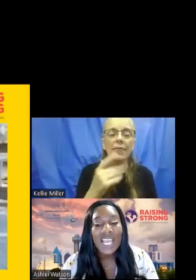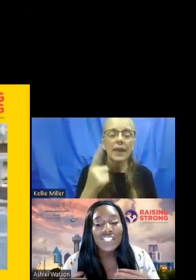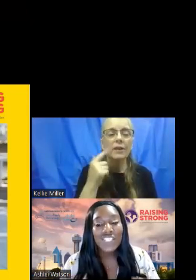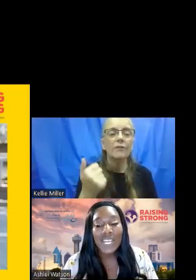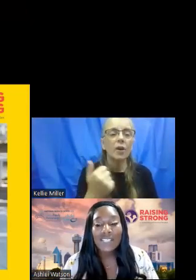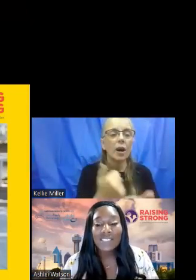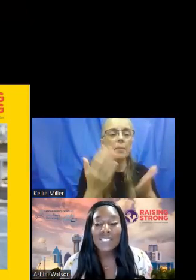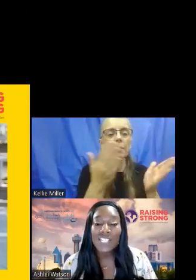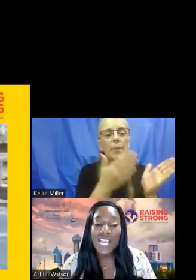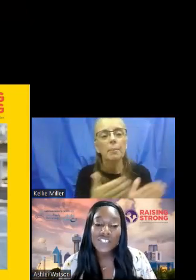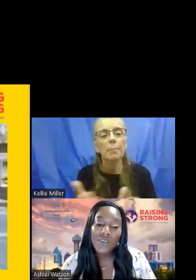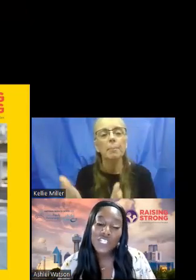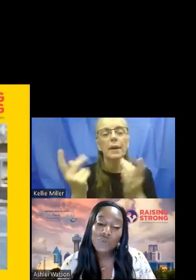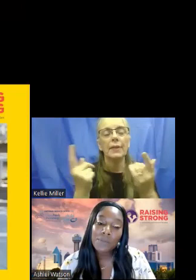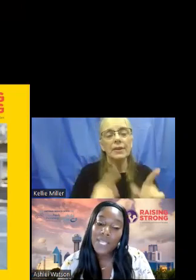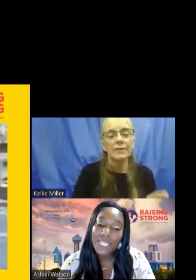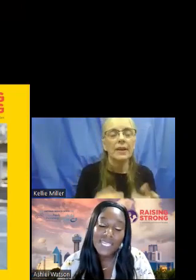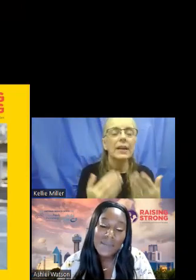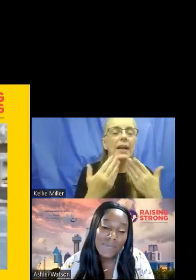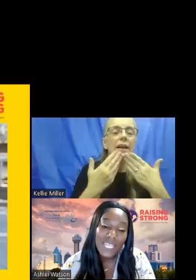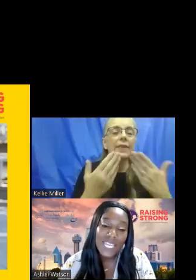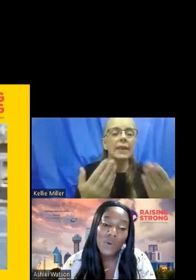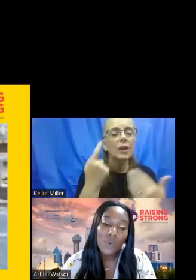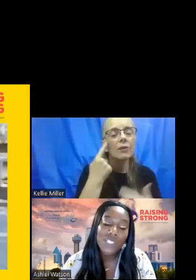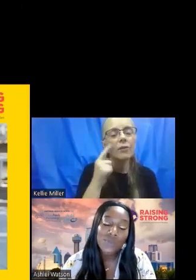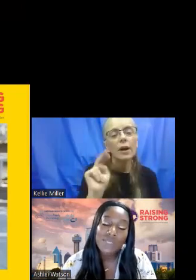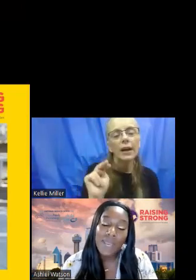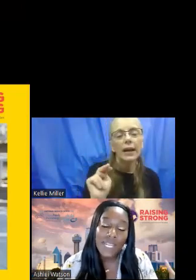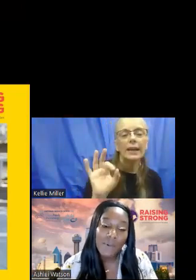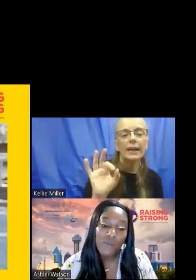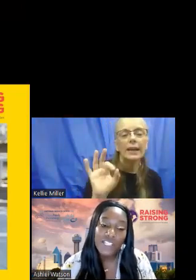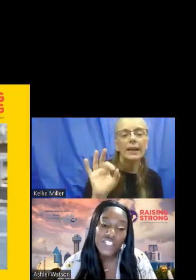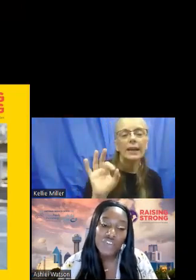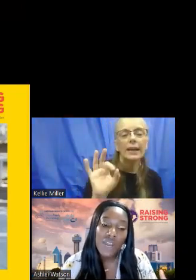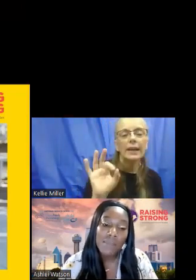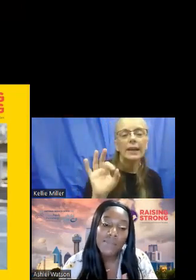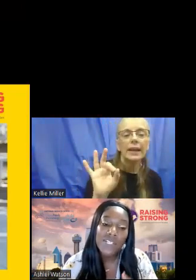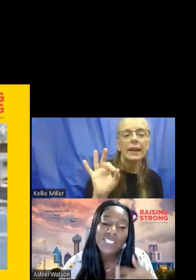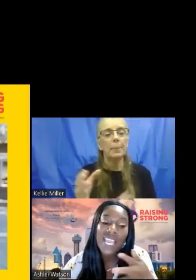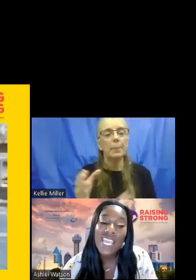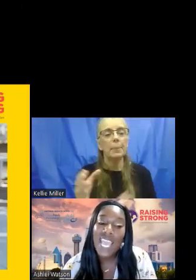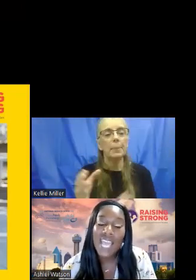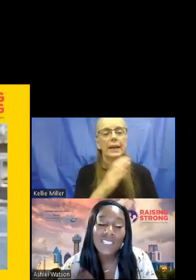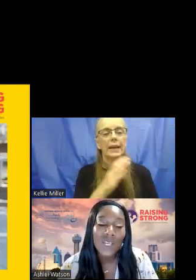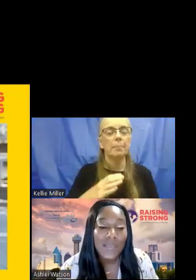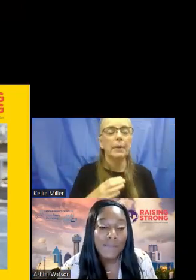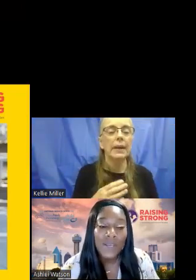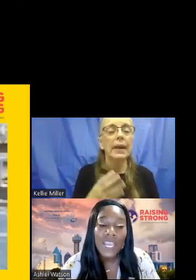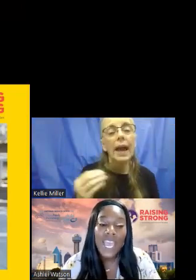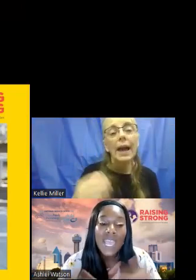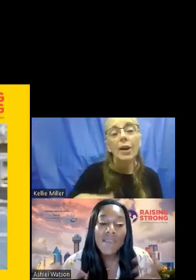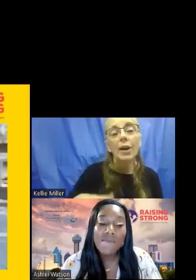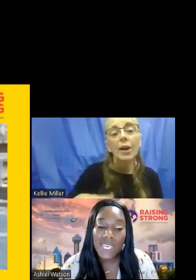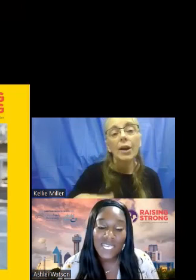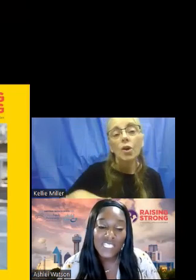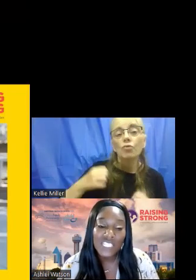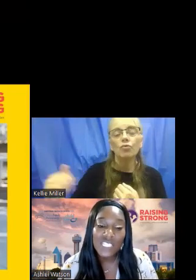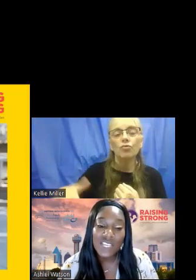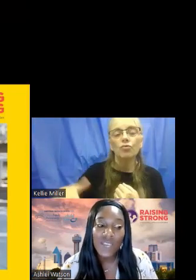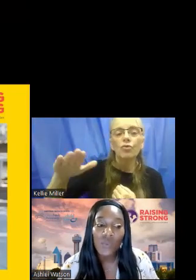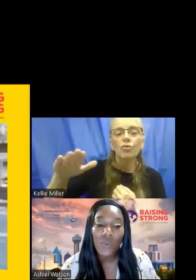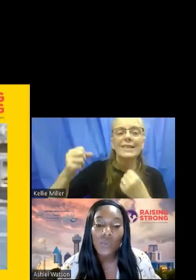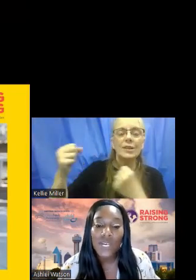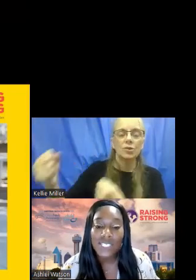event. Shout out to the National Virtual Planning Committee, which was made up of Raising Strong members. They had their input in making